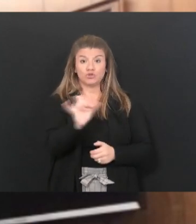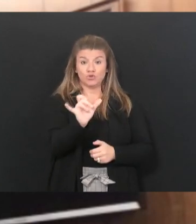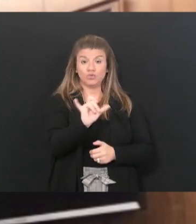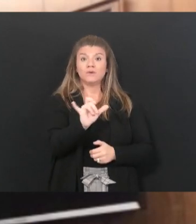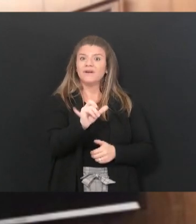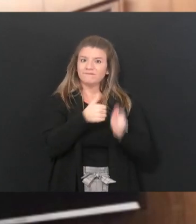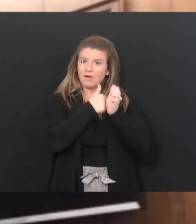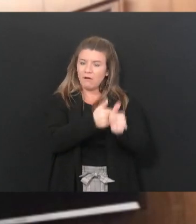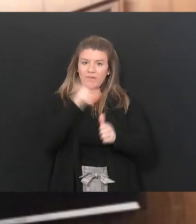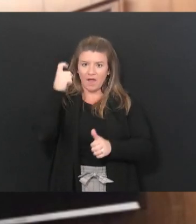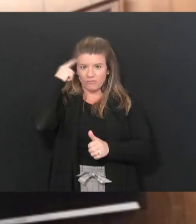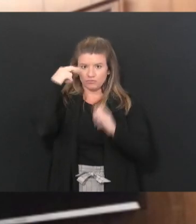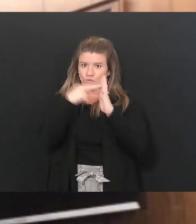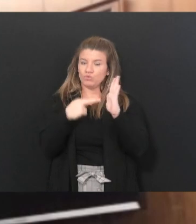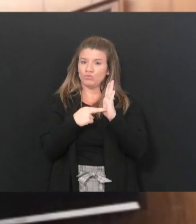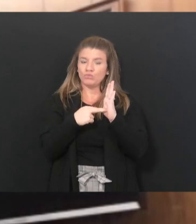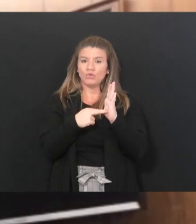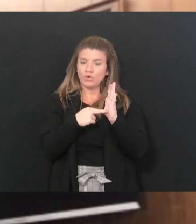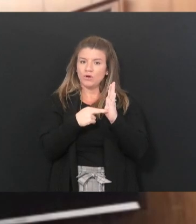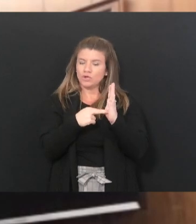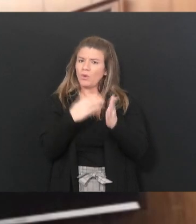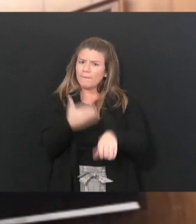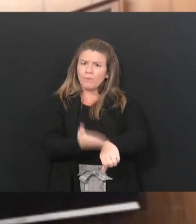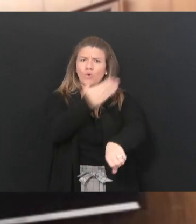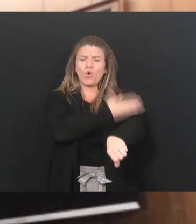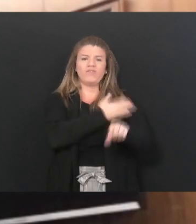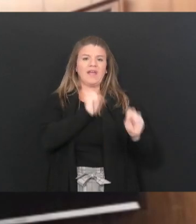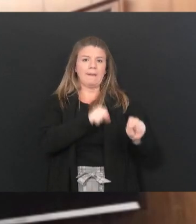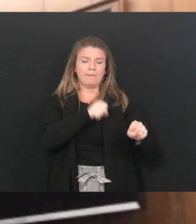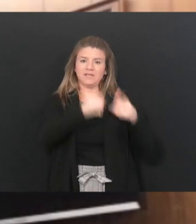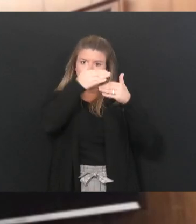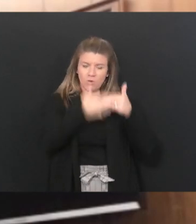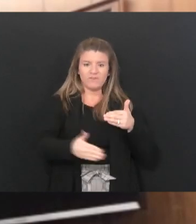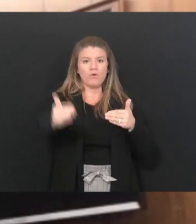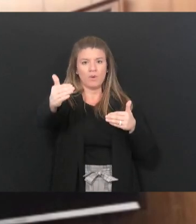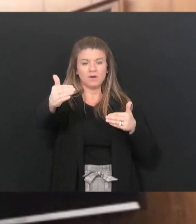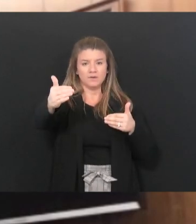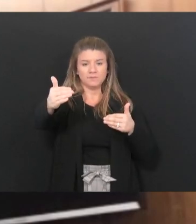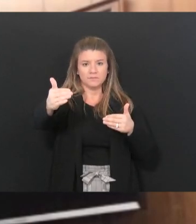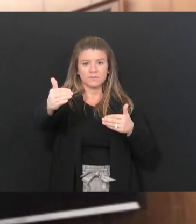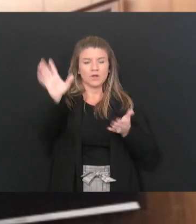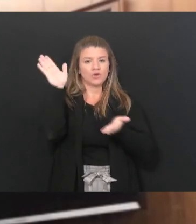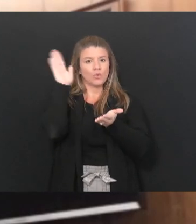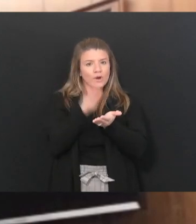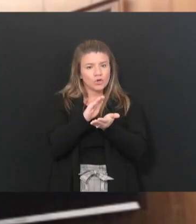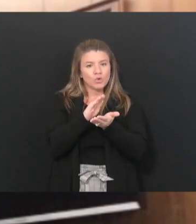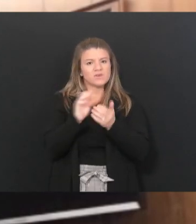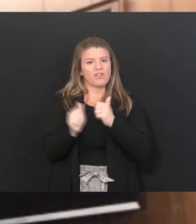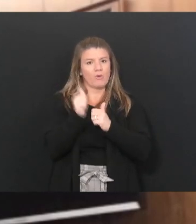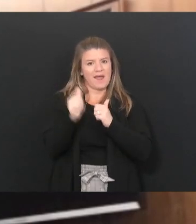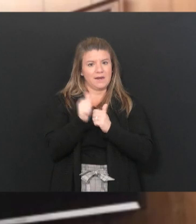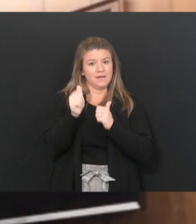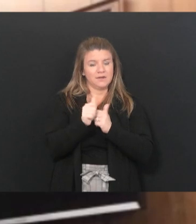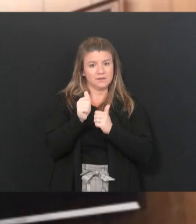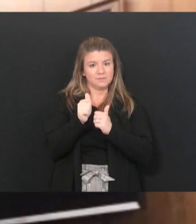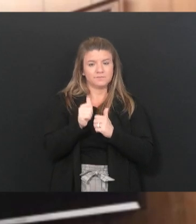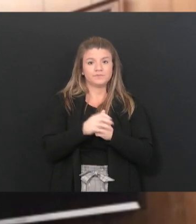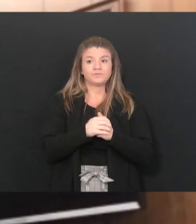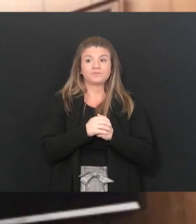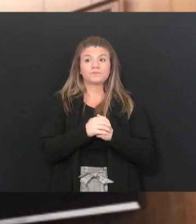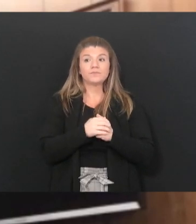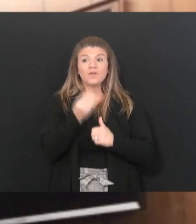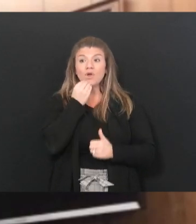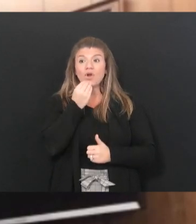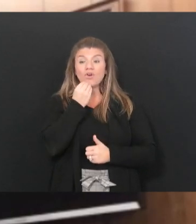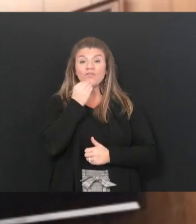of the governor to again improve capabilities going forward to reduce the threat. Our food